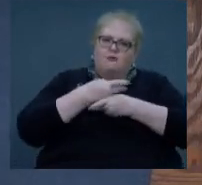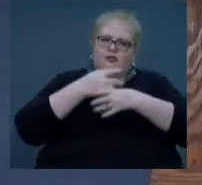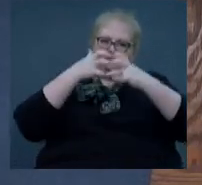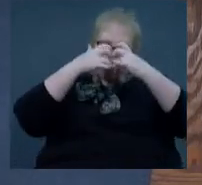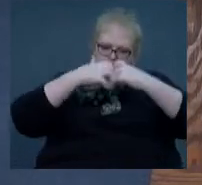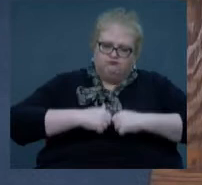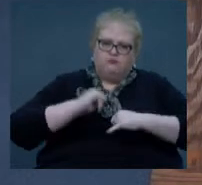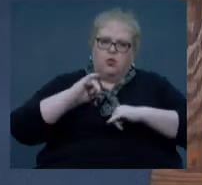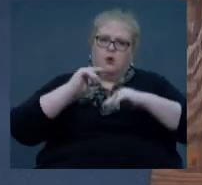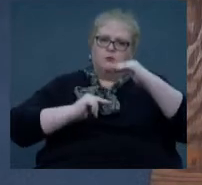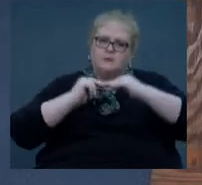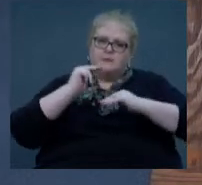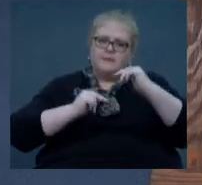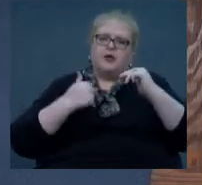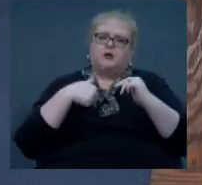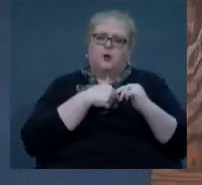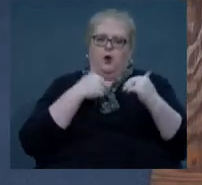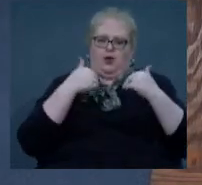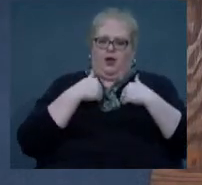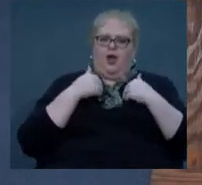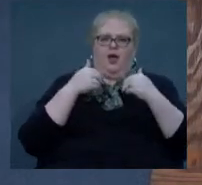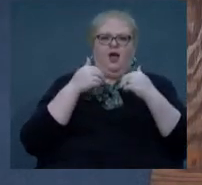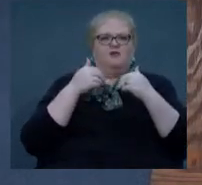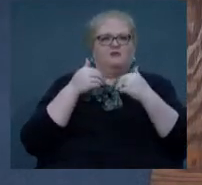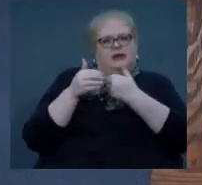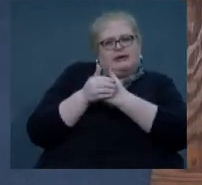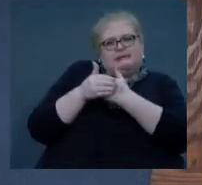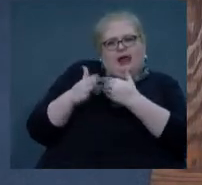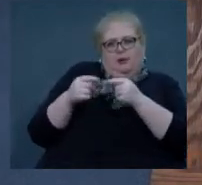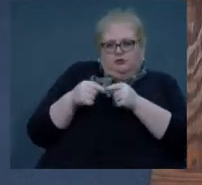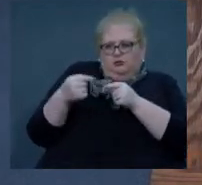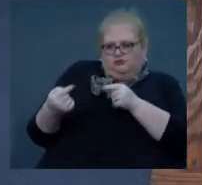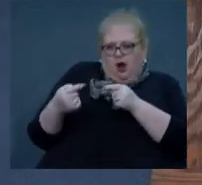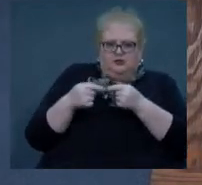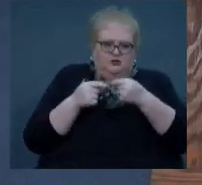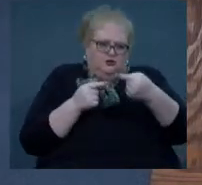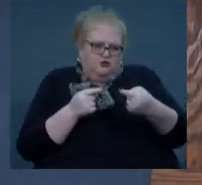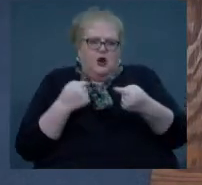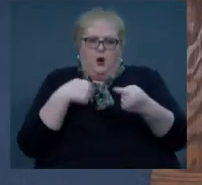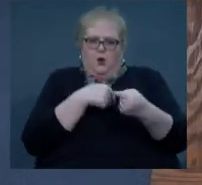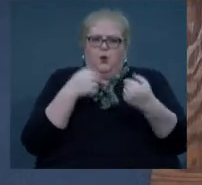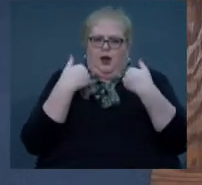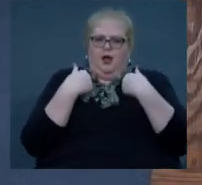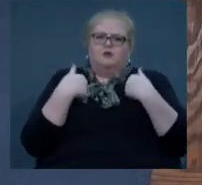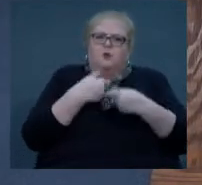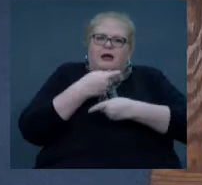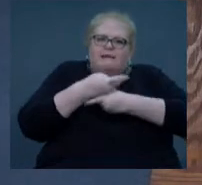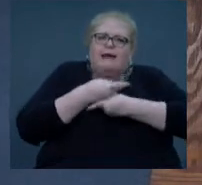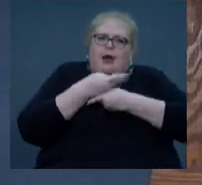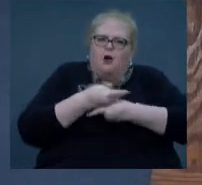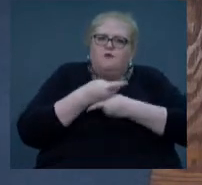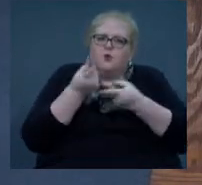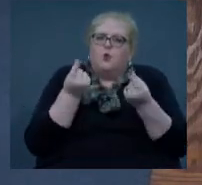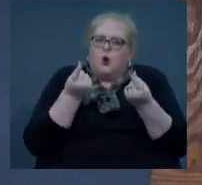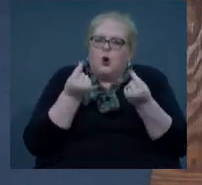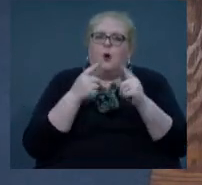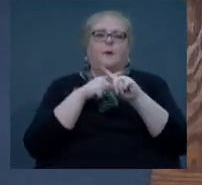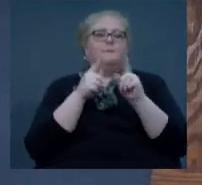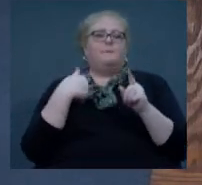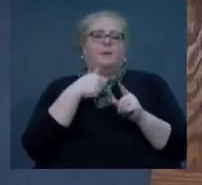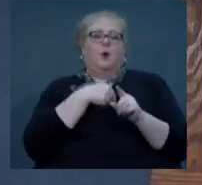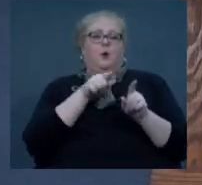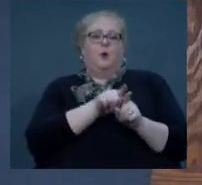End across the street, right? So we're being real careful about what we're doing. But then we took it further.